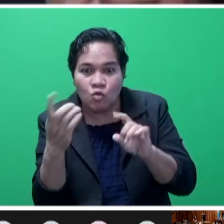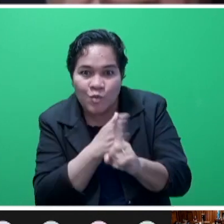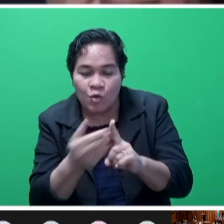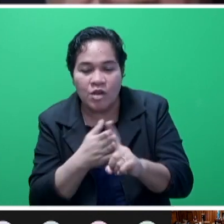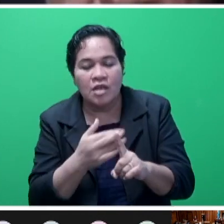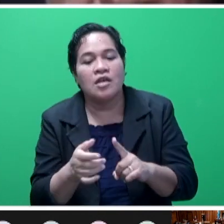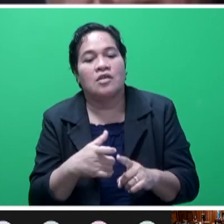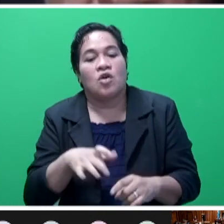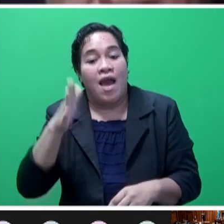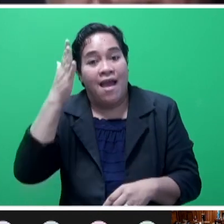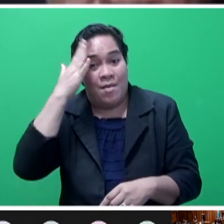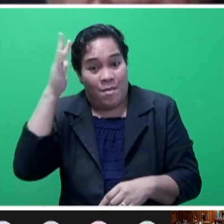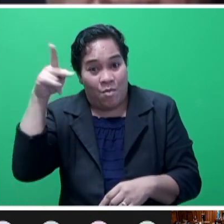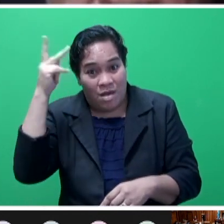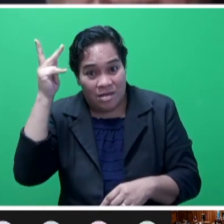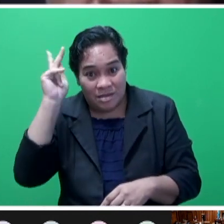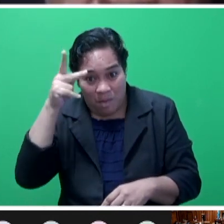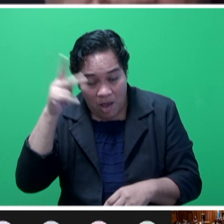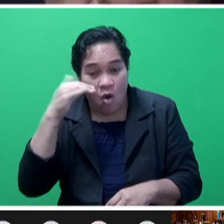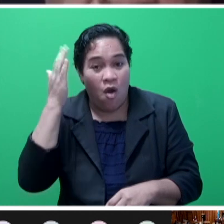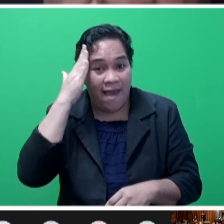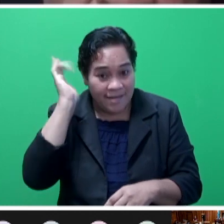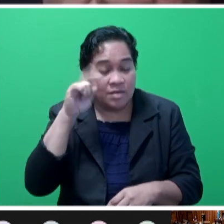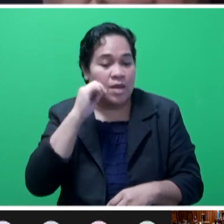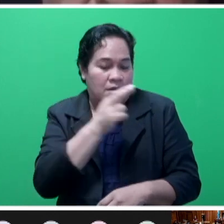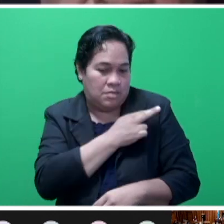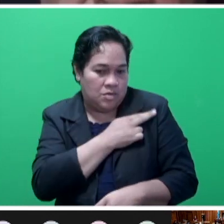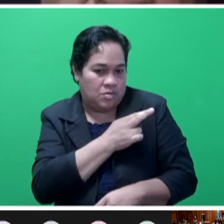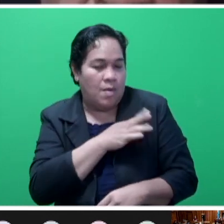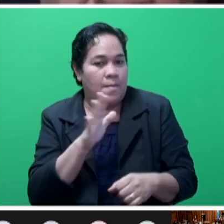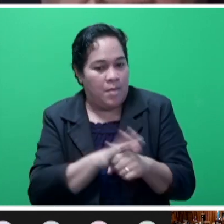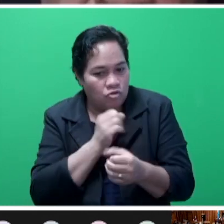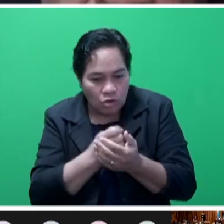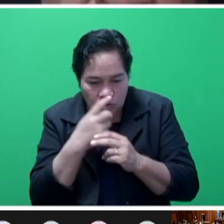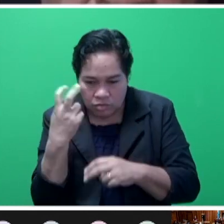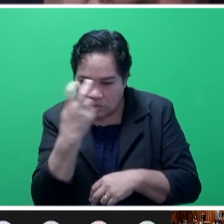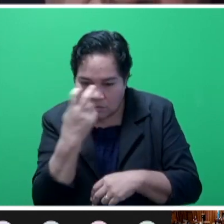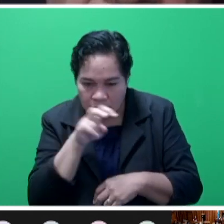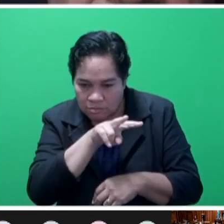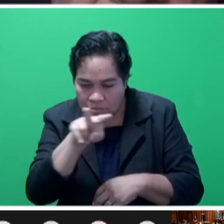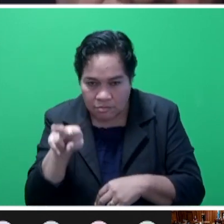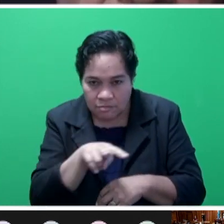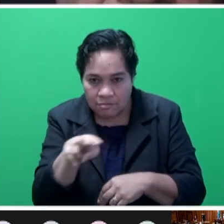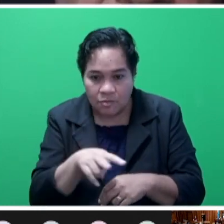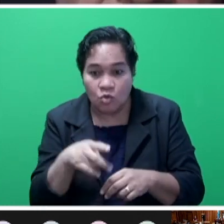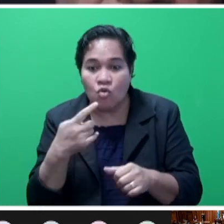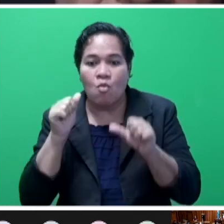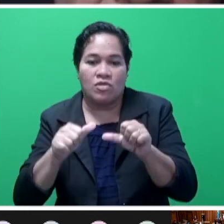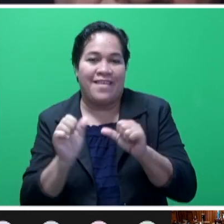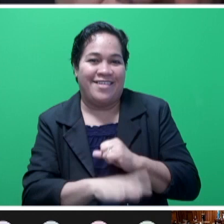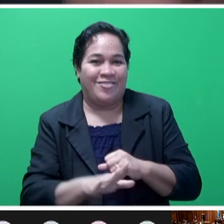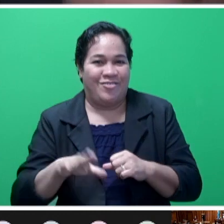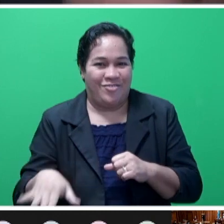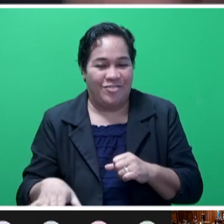on the heads of schools to ensure that the children in the schools are protected. The ministry devises policies that allows the heads of the schools to